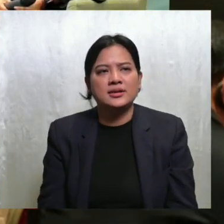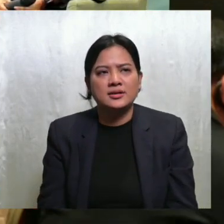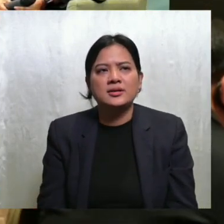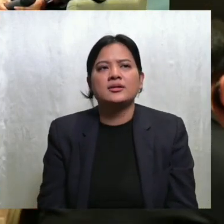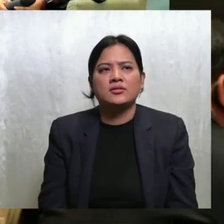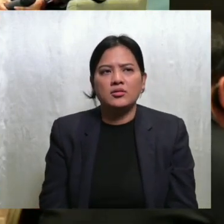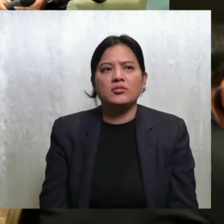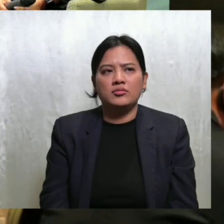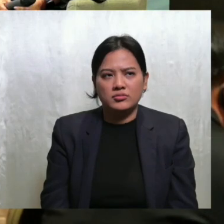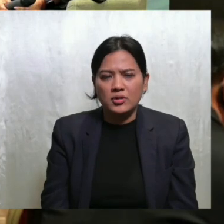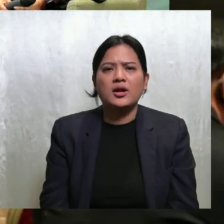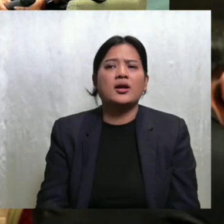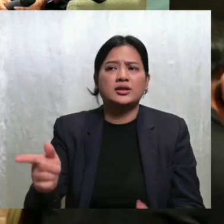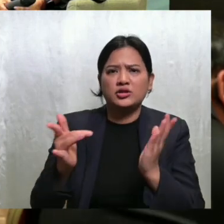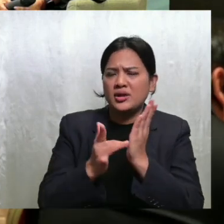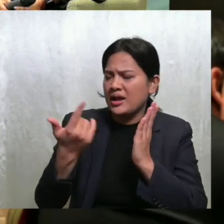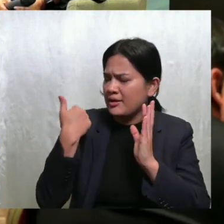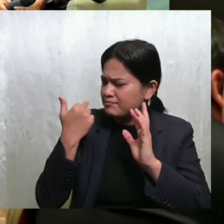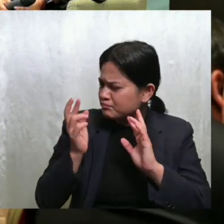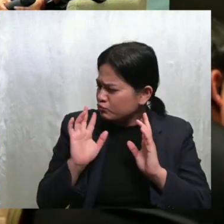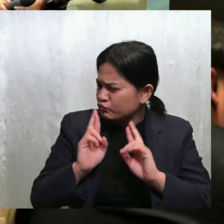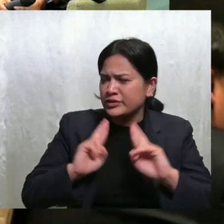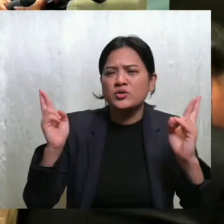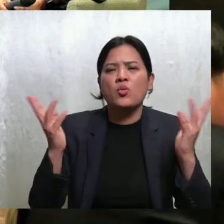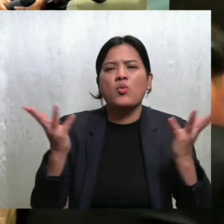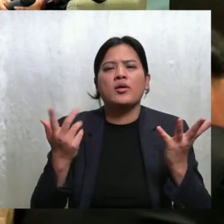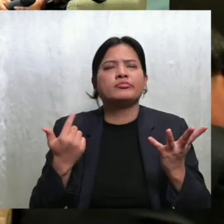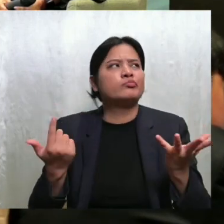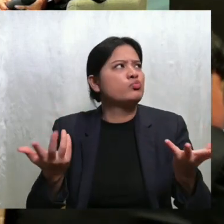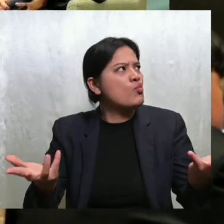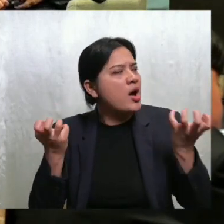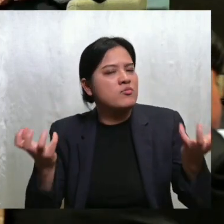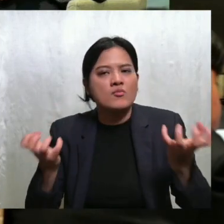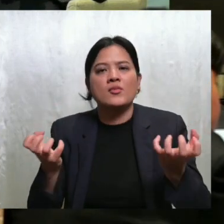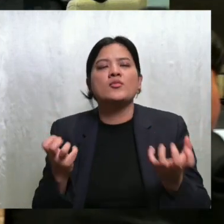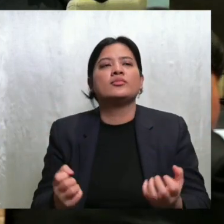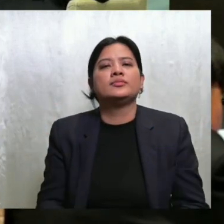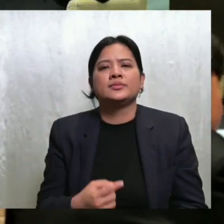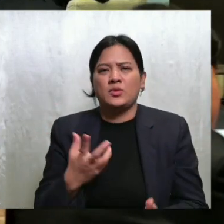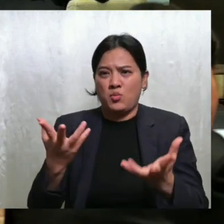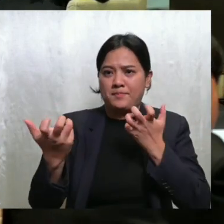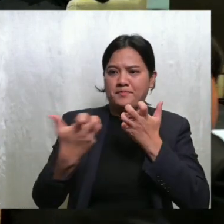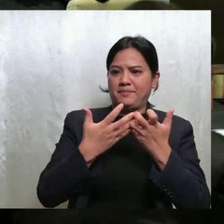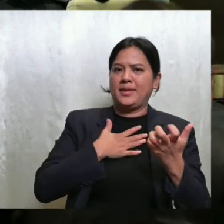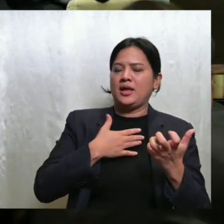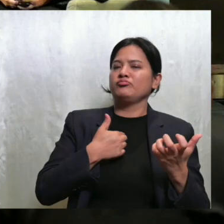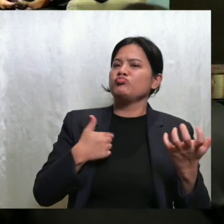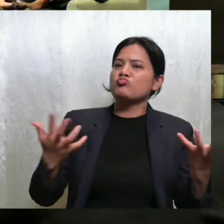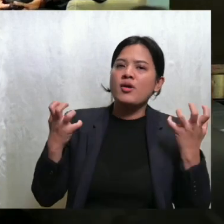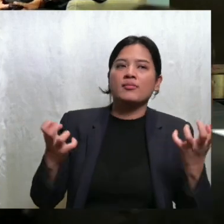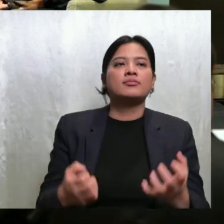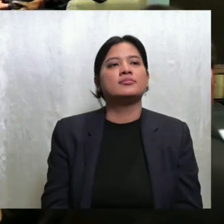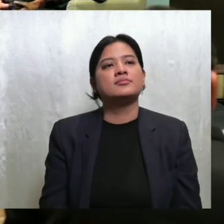environments. And then finally, a perspective on the kind of skills needed and how we can go about building those skills and equipping